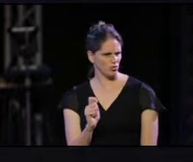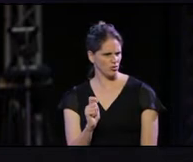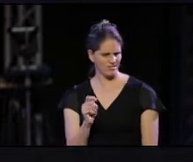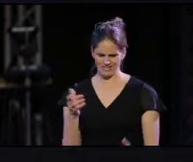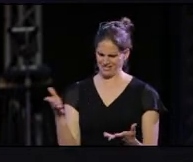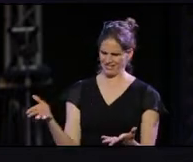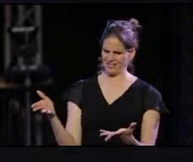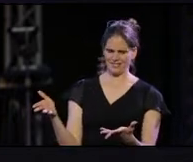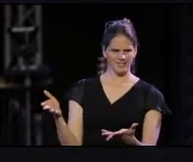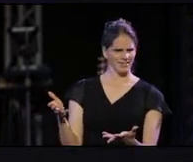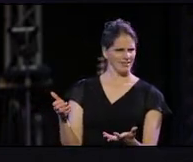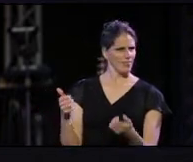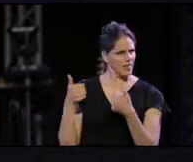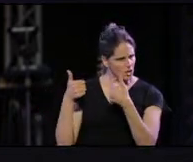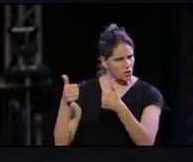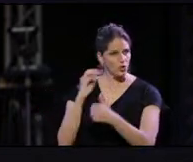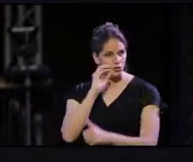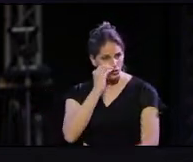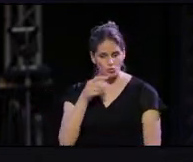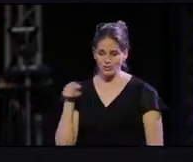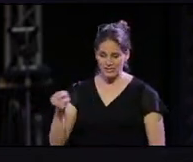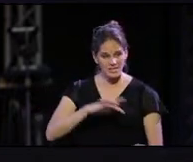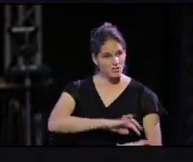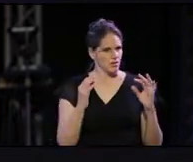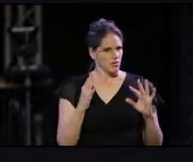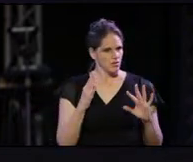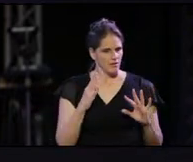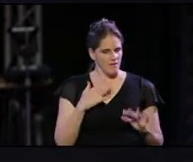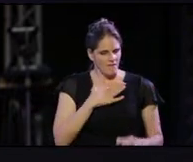true. And so there's just this confusion.